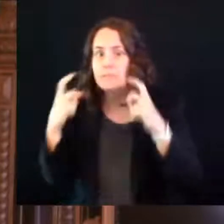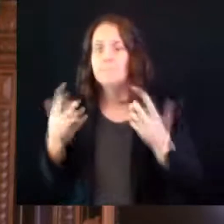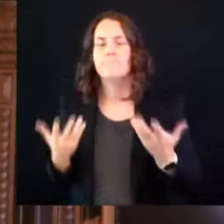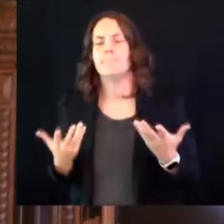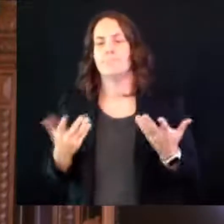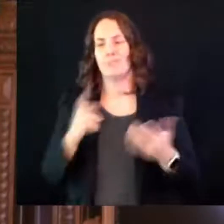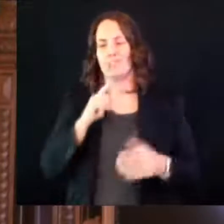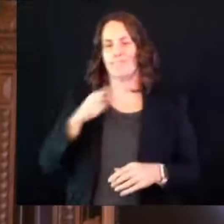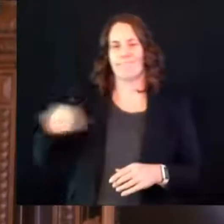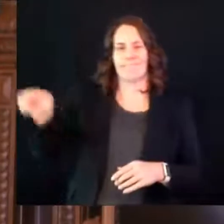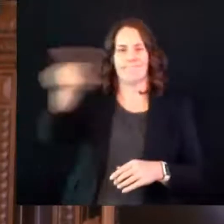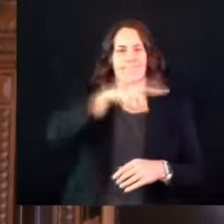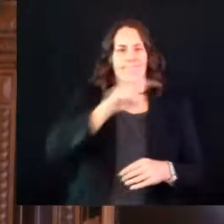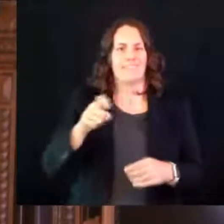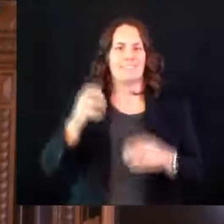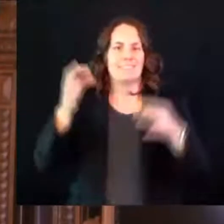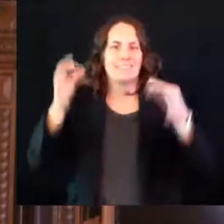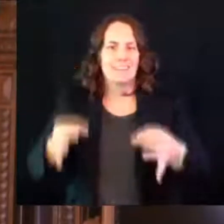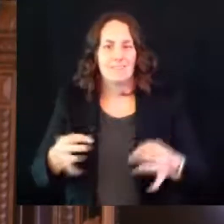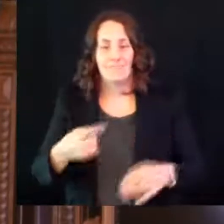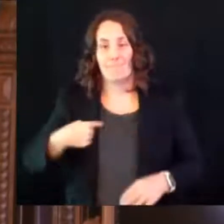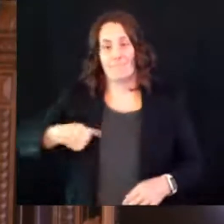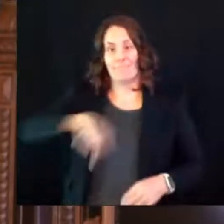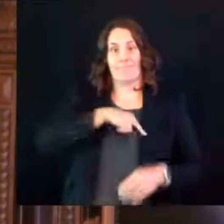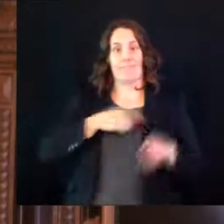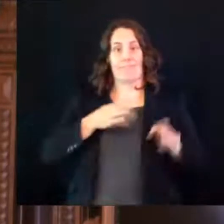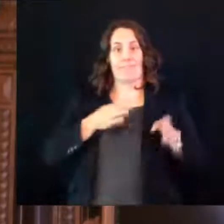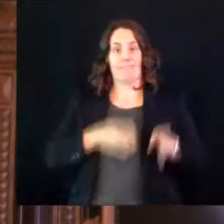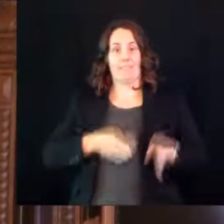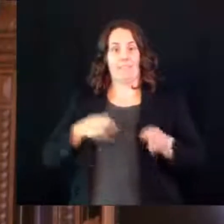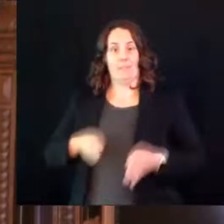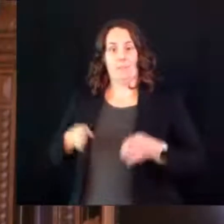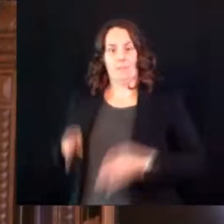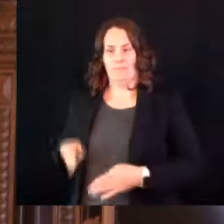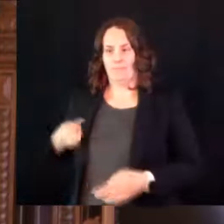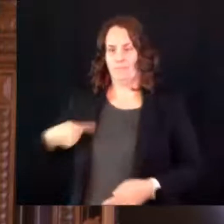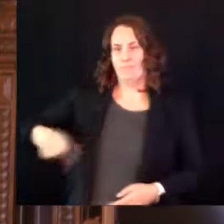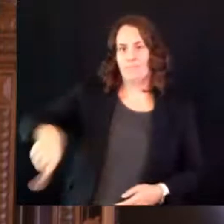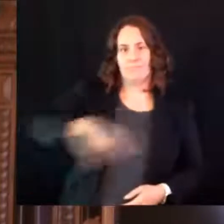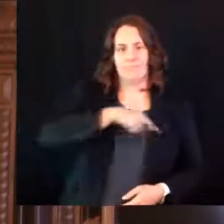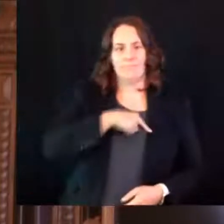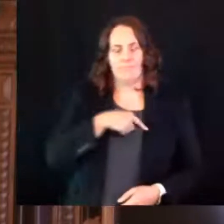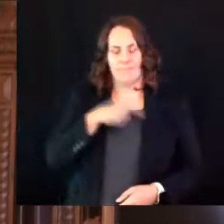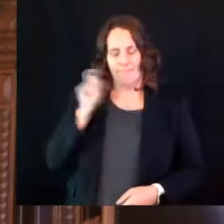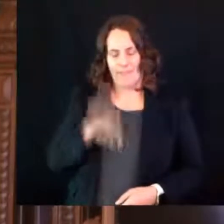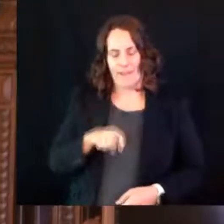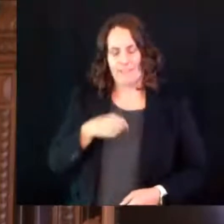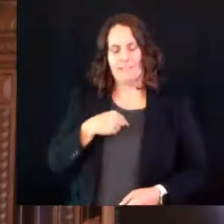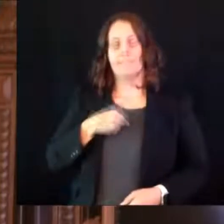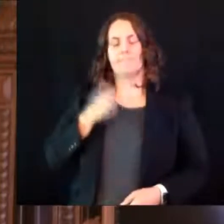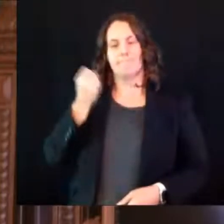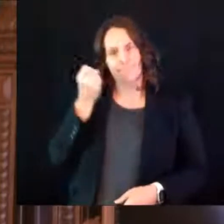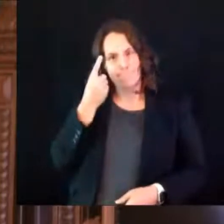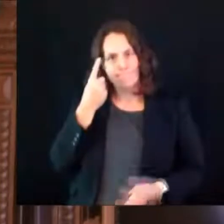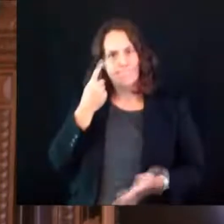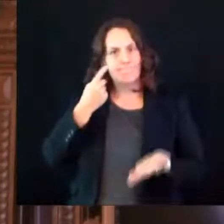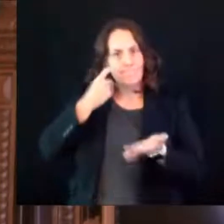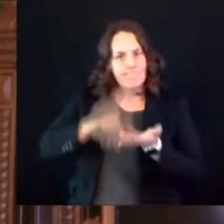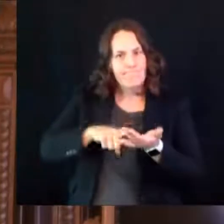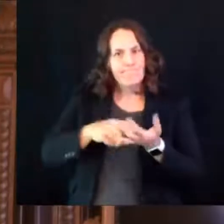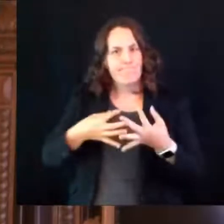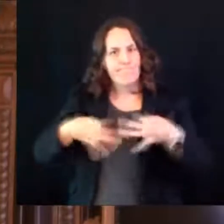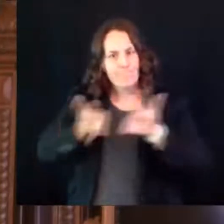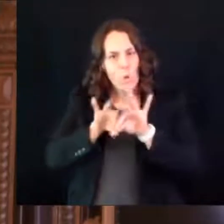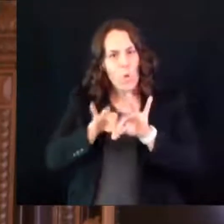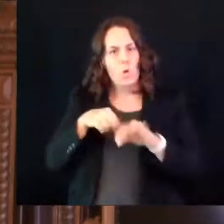people standing up doing the right thing, today's order on mass gathering bans, we hope that will put everybody in a better place in terms of giving capacity and